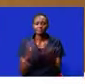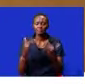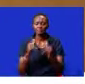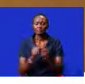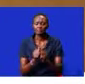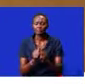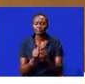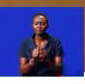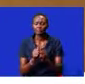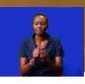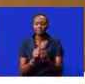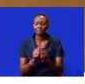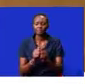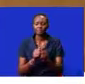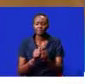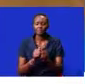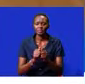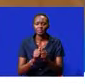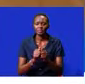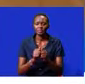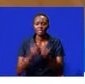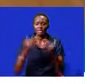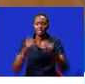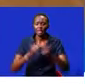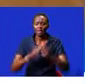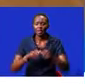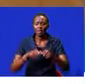Distinguished chiefs of defense forces,